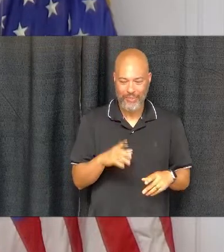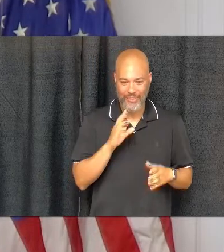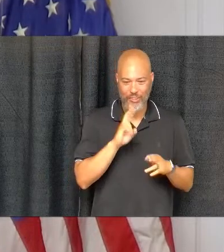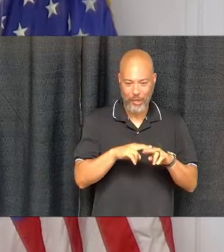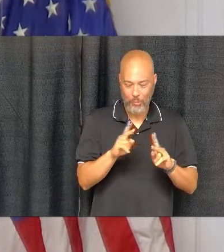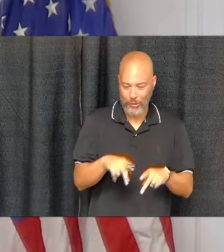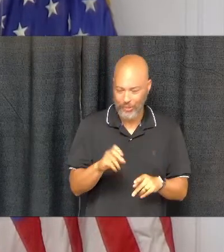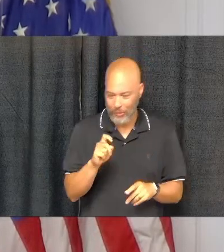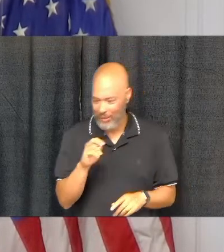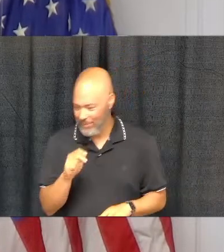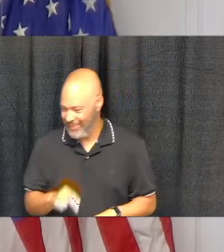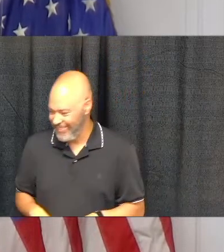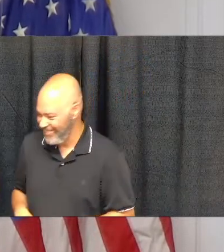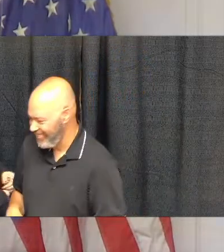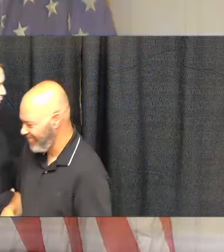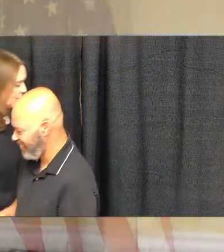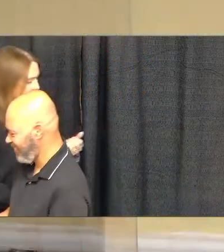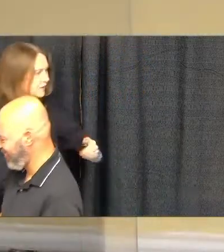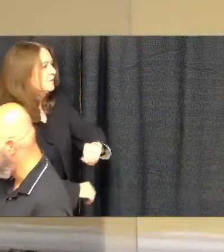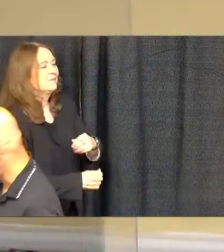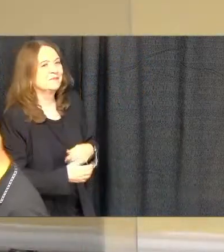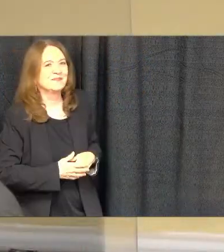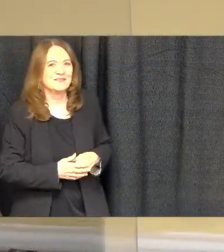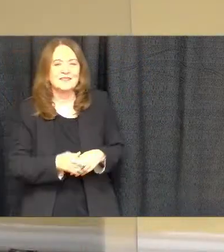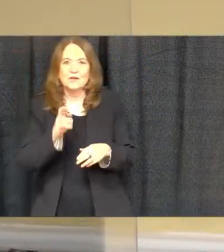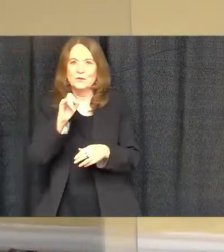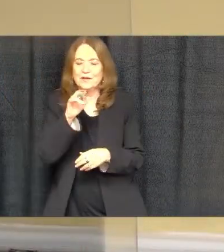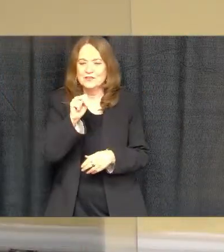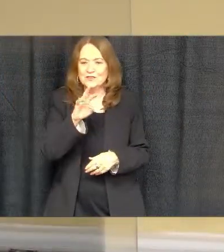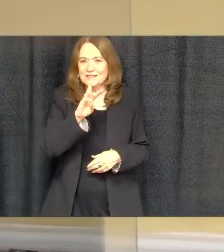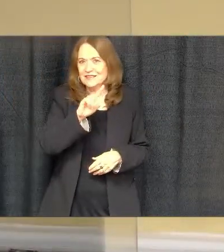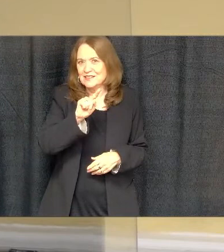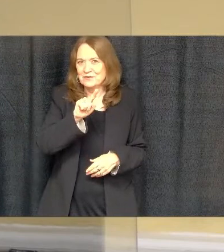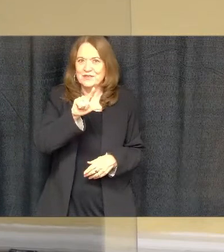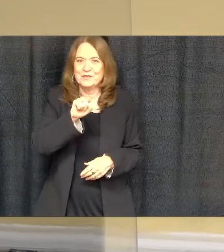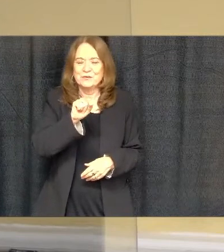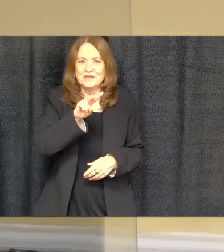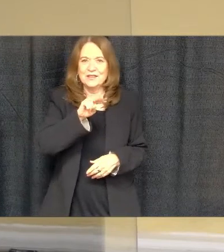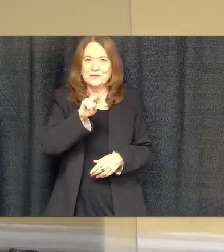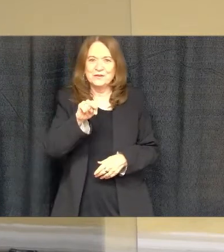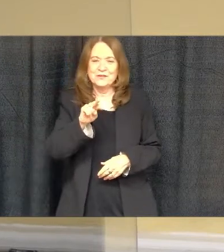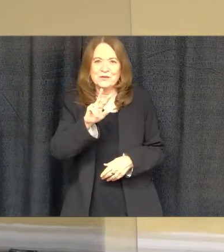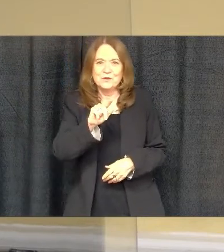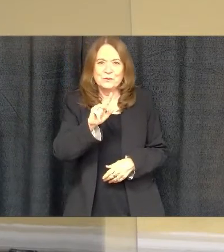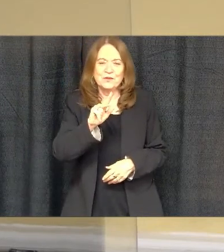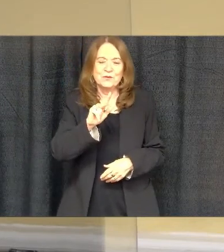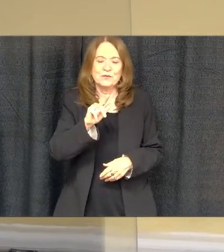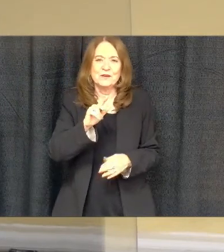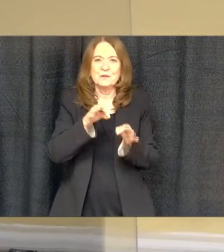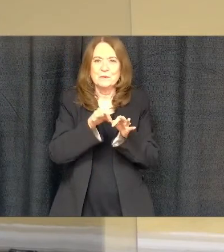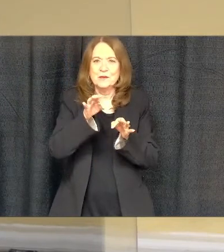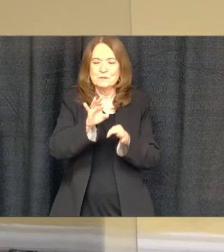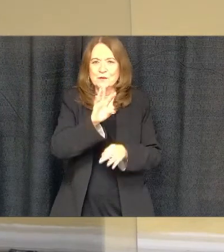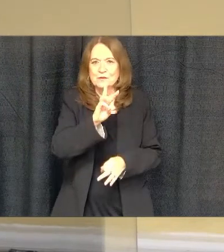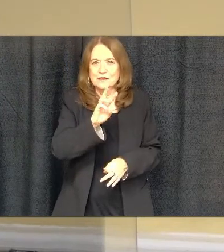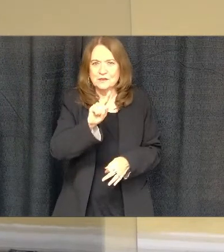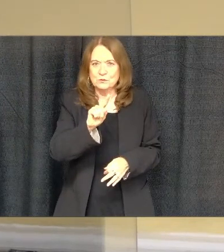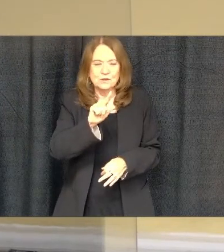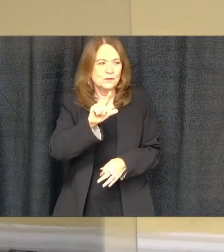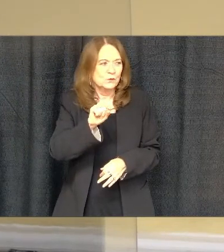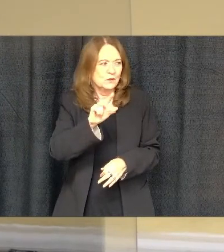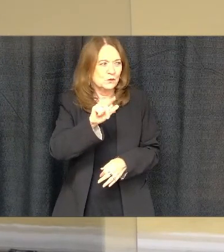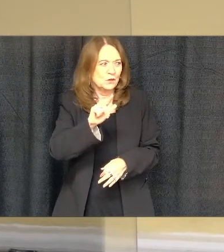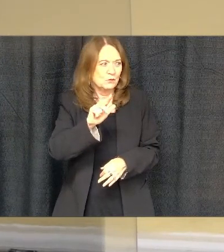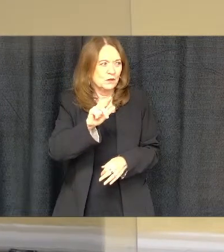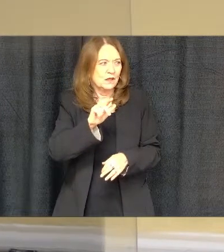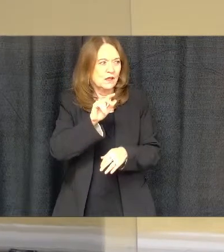you're recognized. Thank you, Mayor. Resolution 61, 2022, 23, postponed 6/1, 23, a